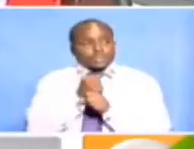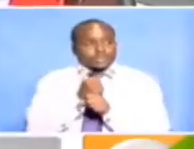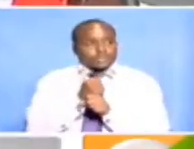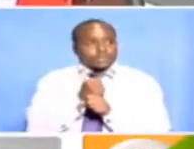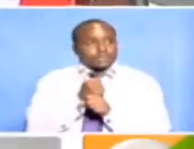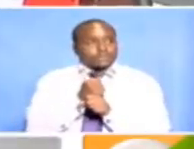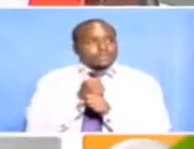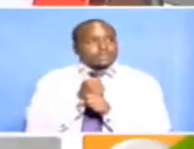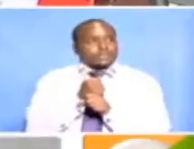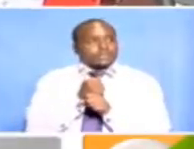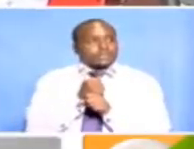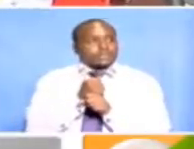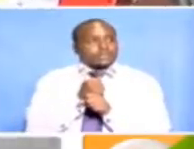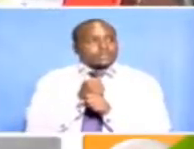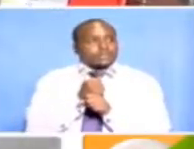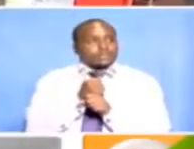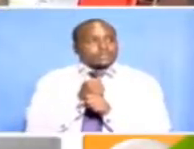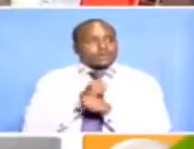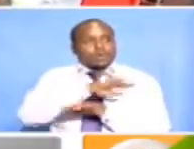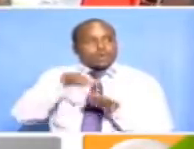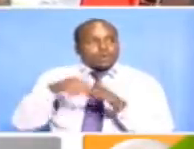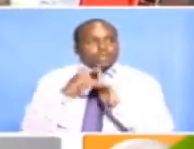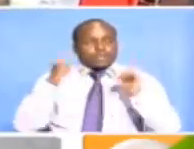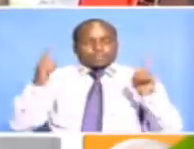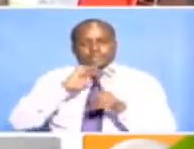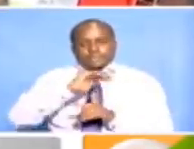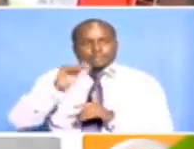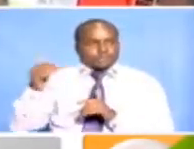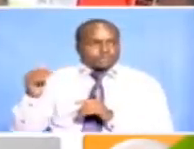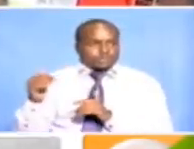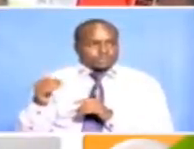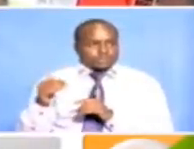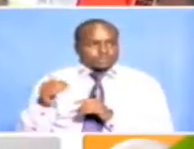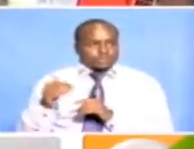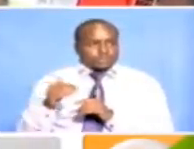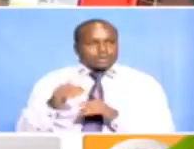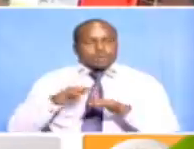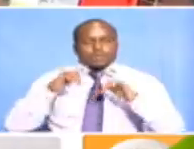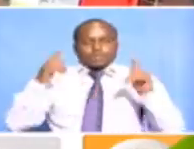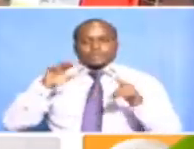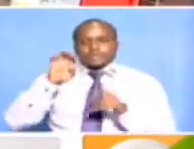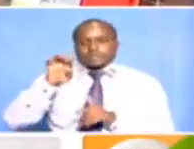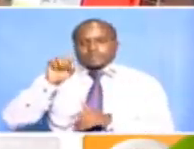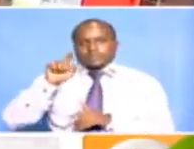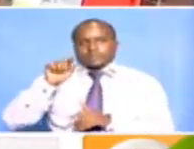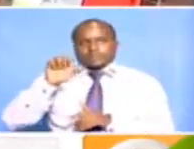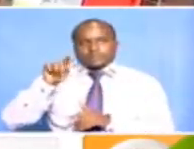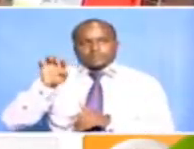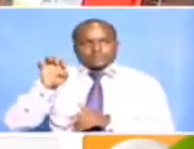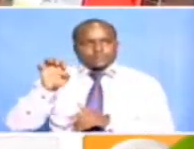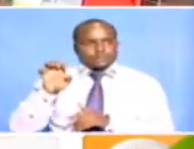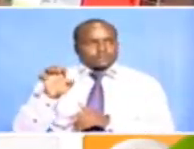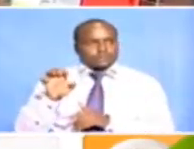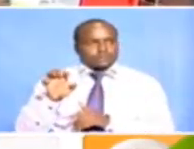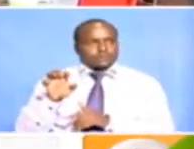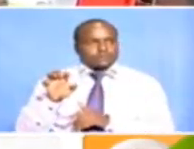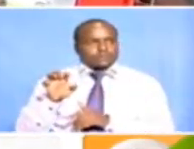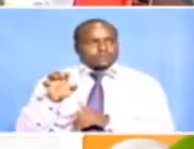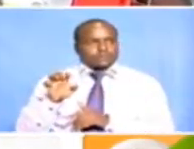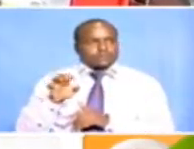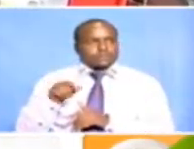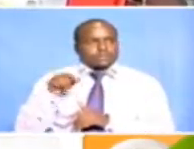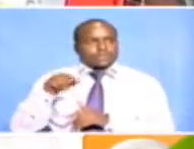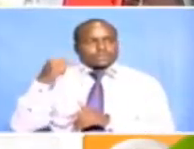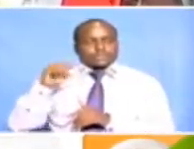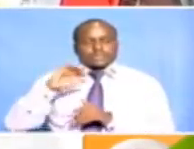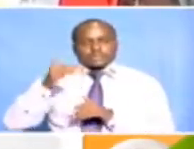there. All the major towns, all the major estates, that is a green city under the